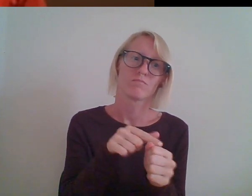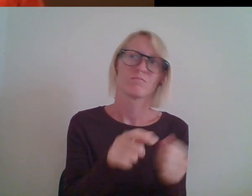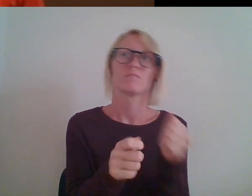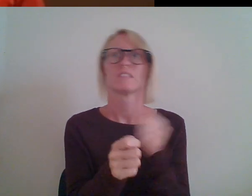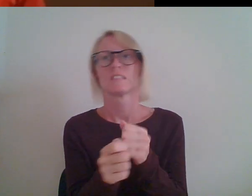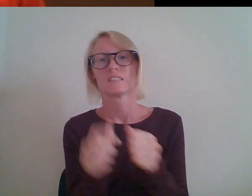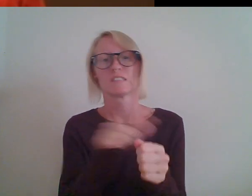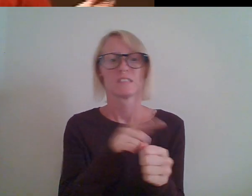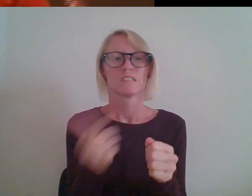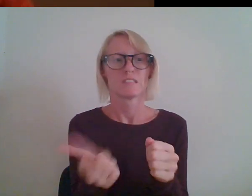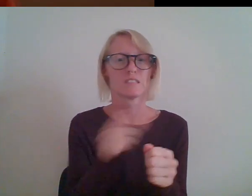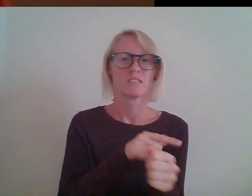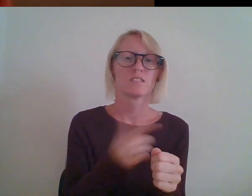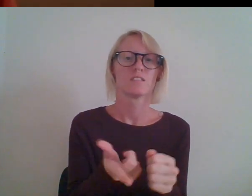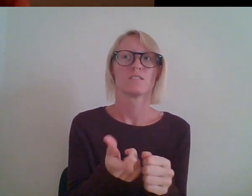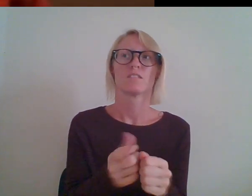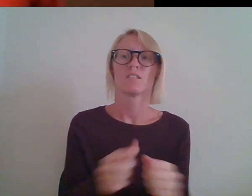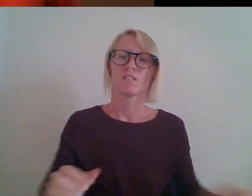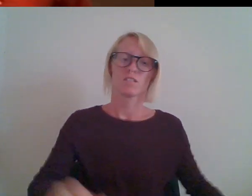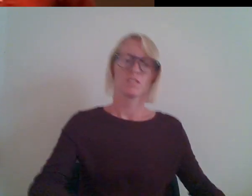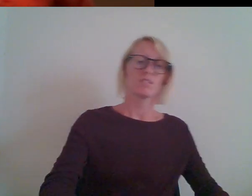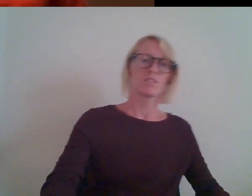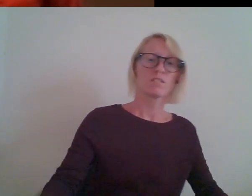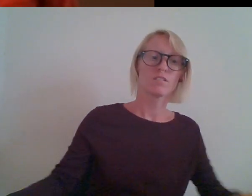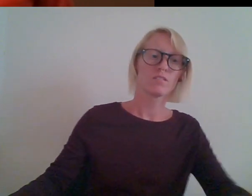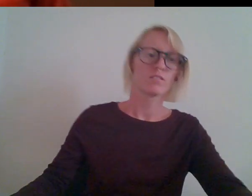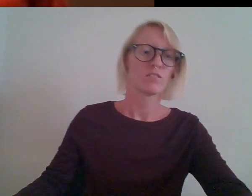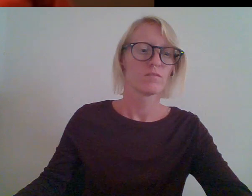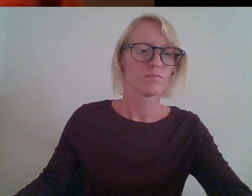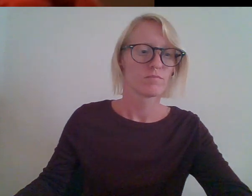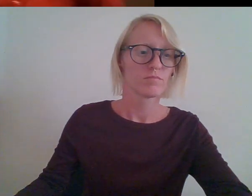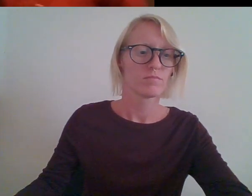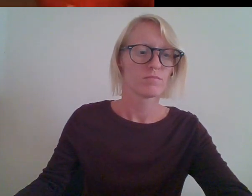deoxygenated. Boo, boo, boo. So I said, okay, tell me which